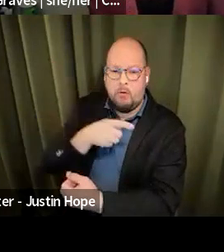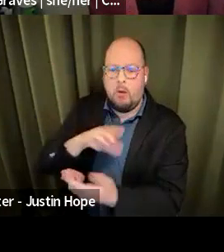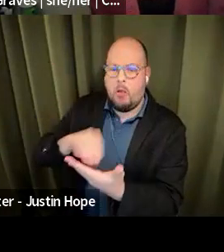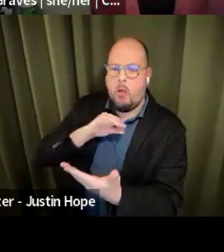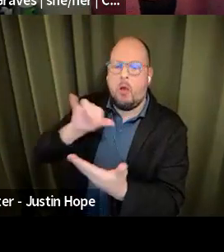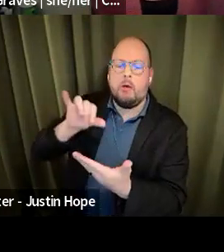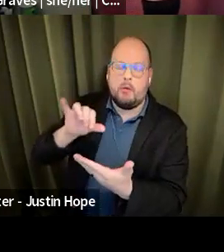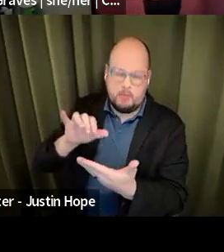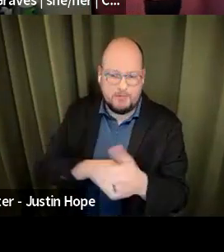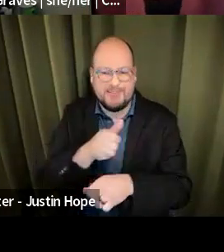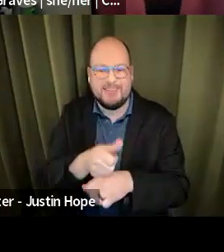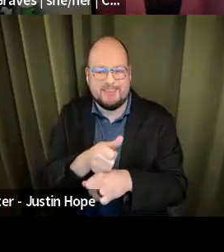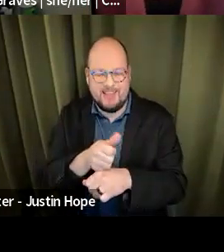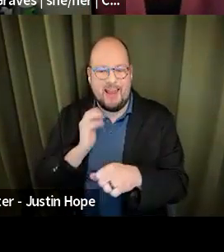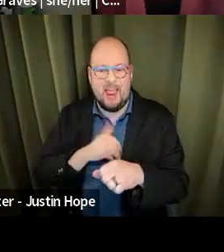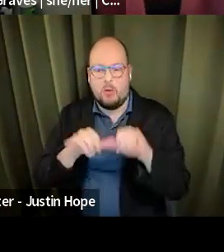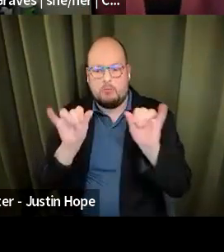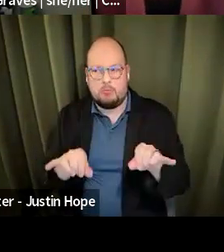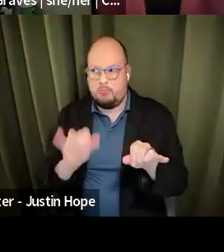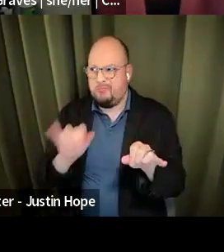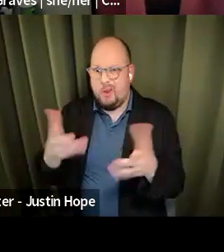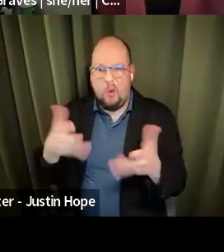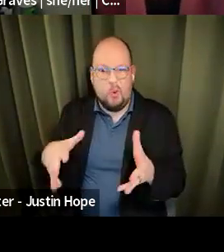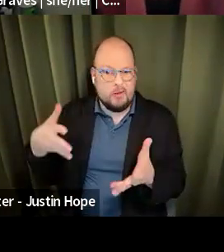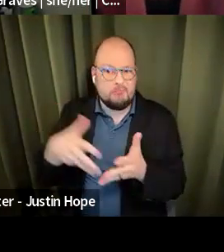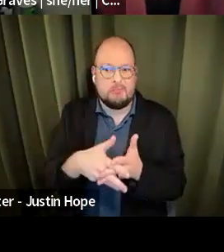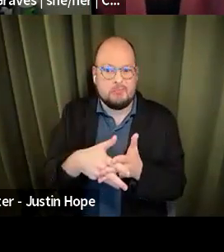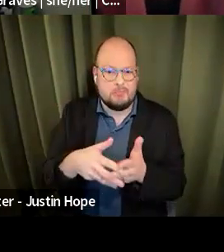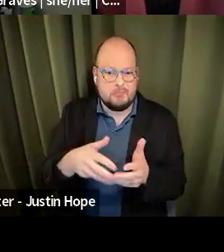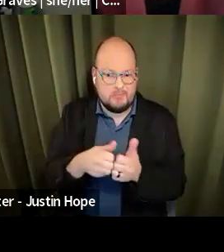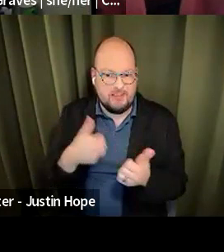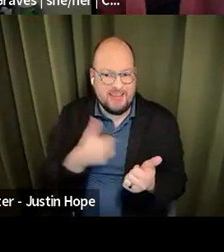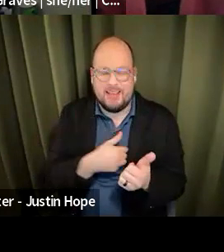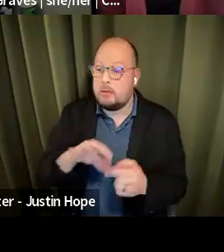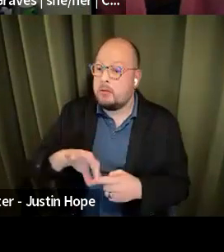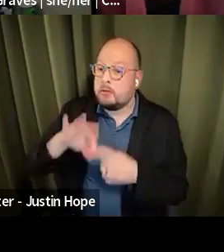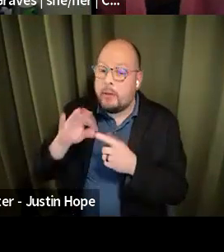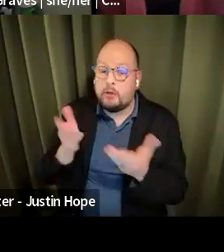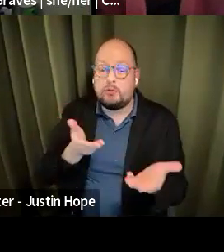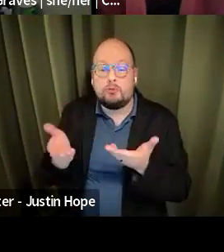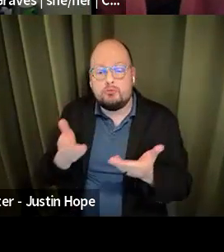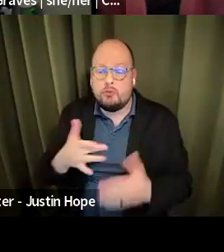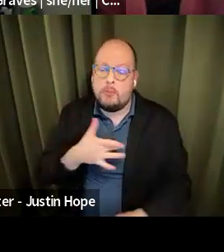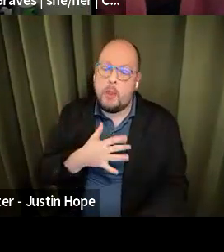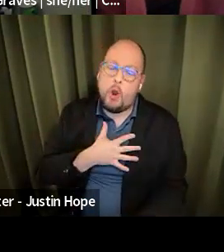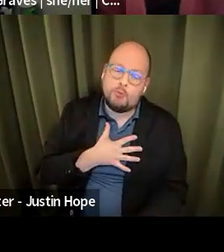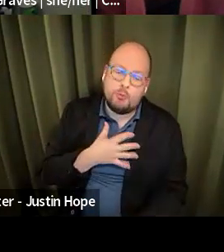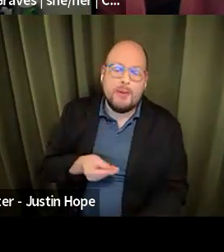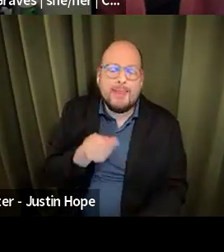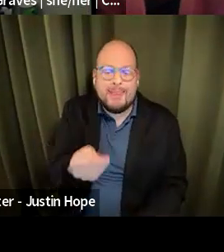culture of your institution, that this is a part of who you are. And it's not a special service you're just providing out of the kindness of your heart. It is